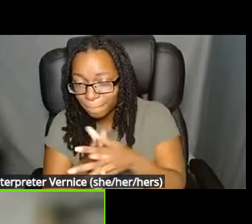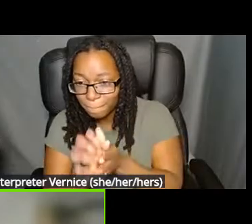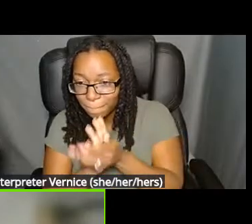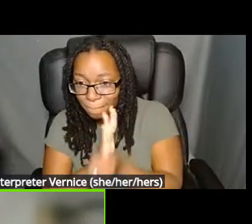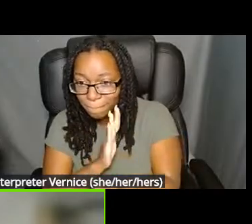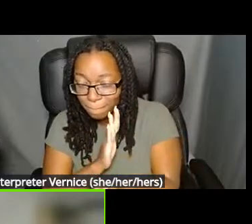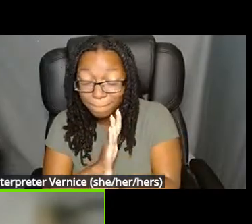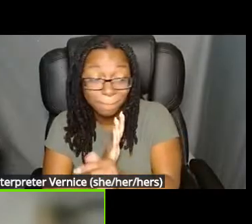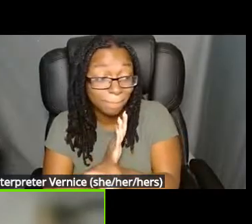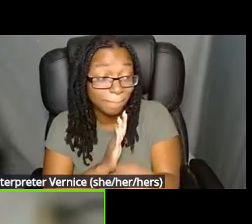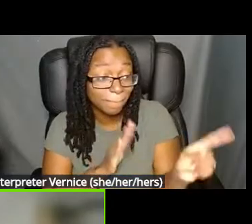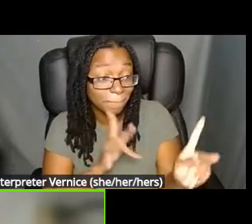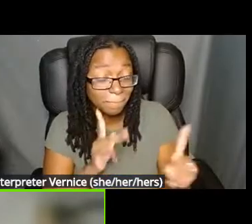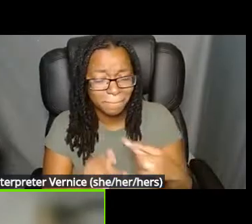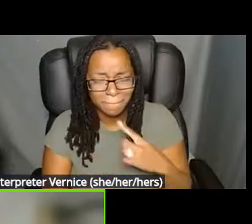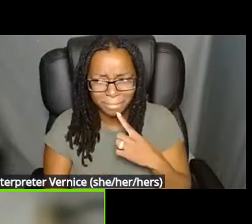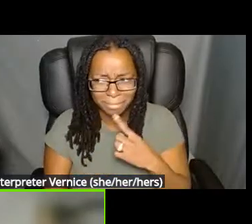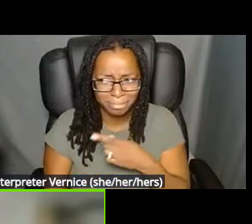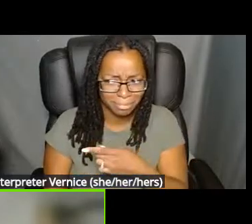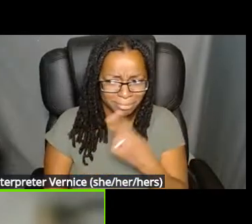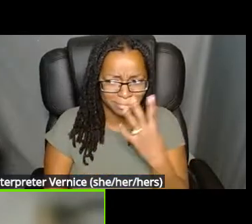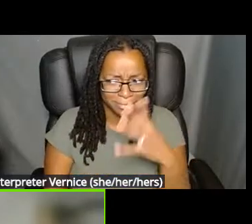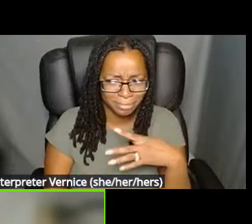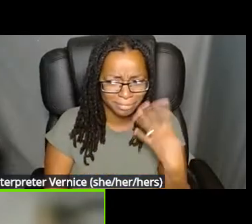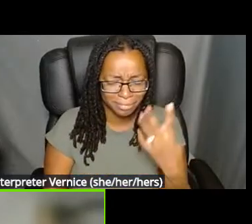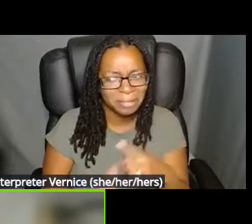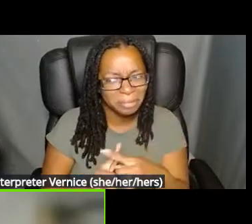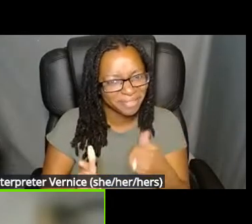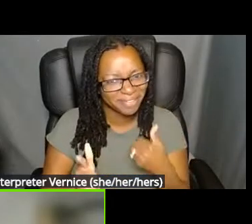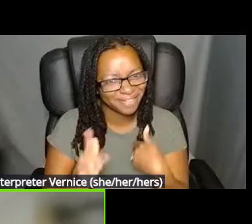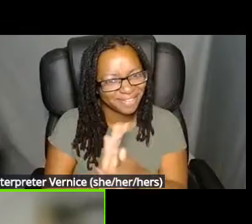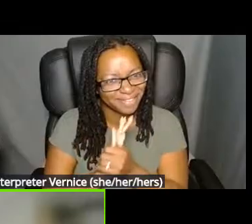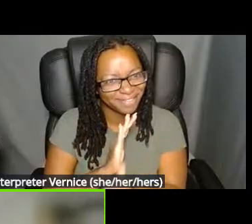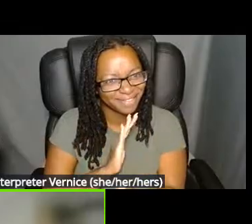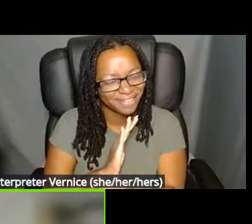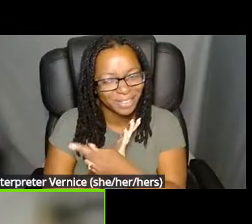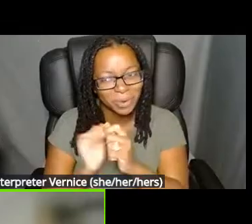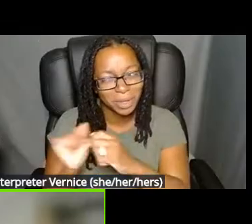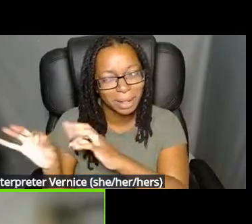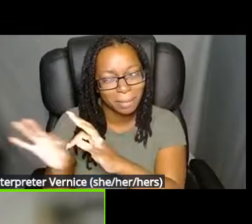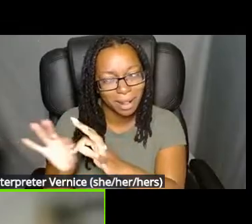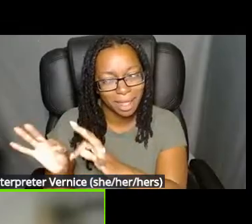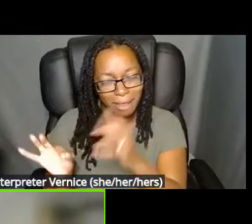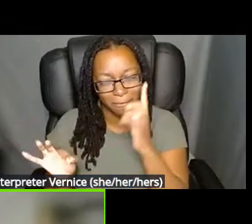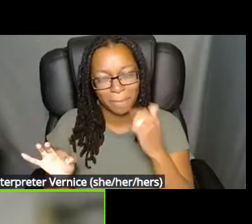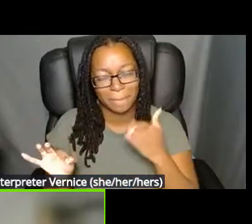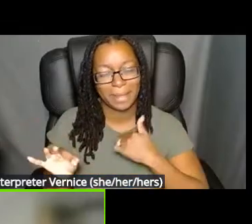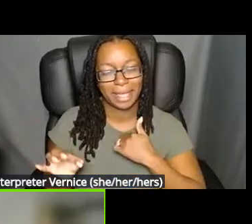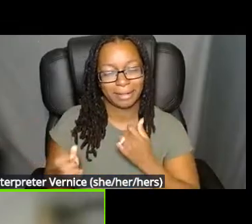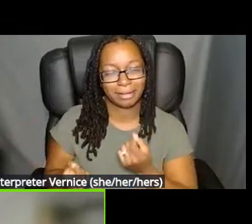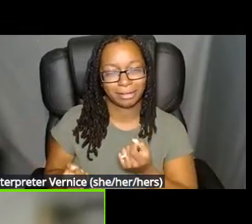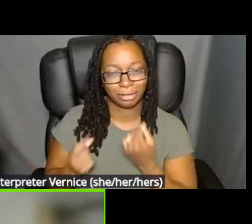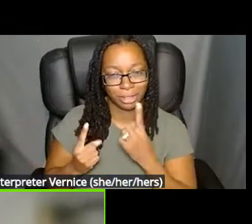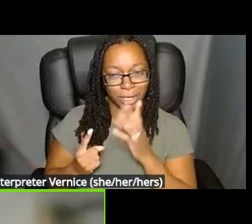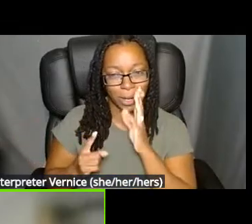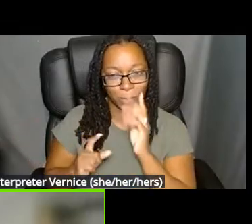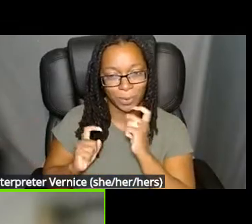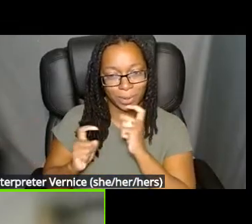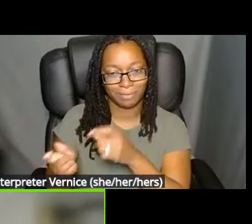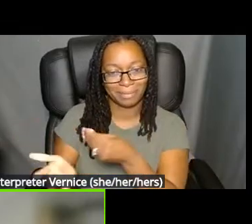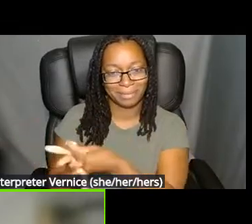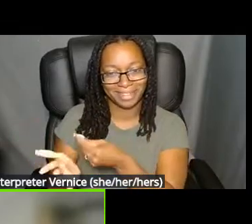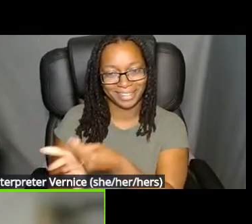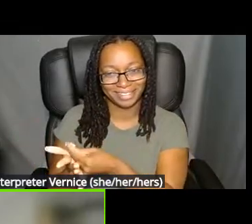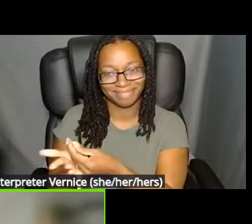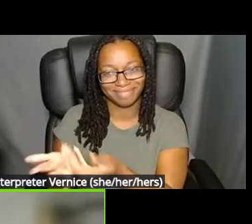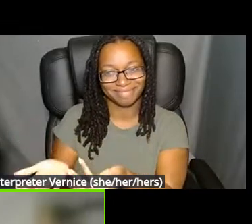cuckoo, which is great. But also you're talented enough to be able to articulate for me to think about actually giving you money. And that's all it took. So I